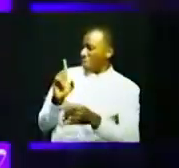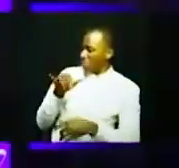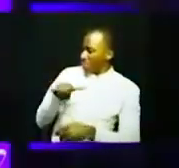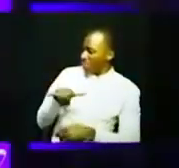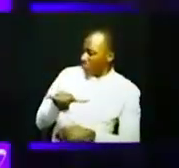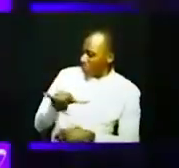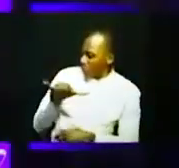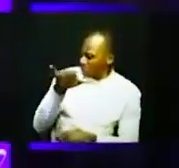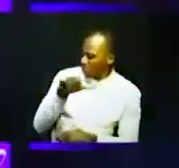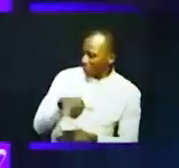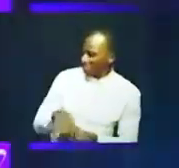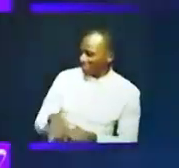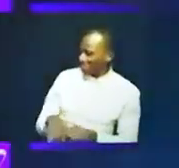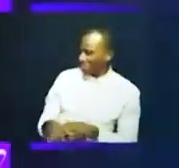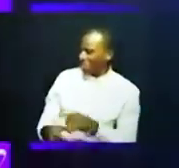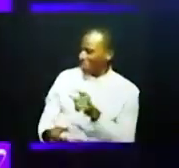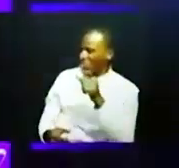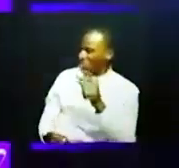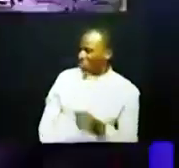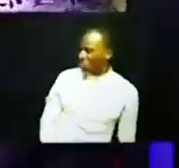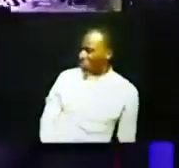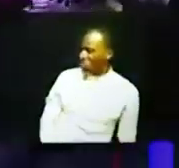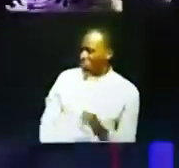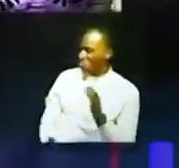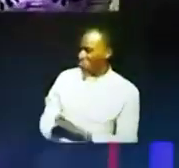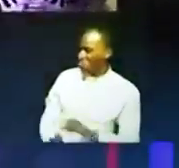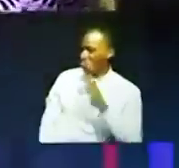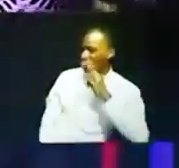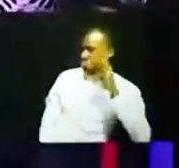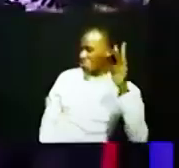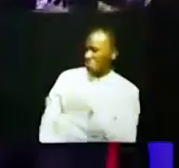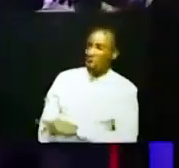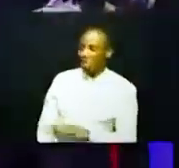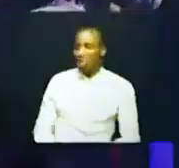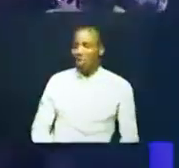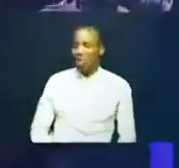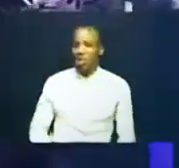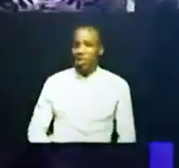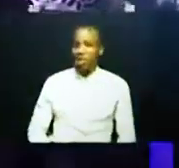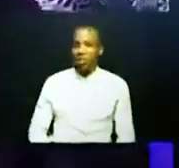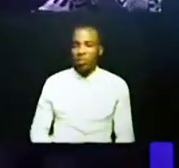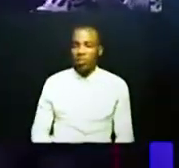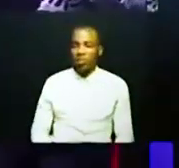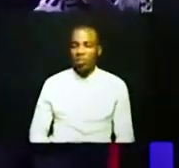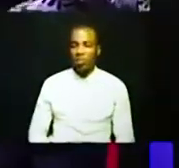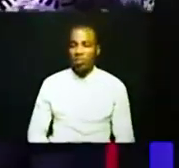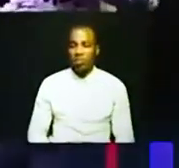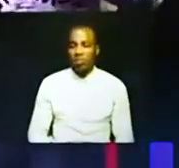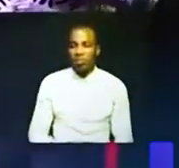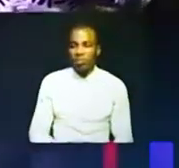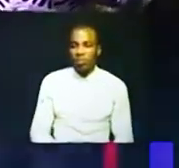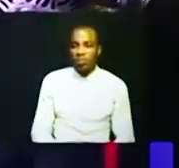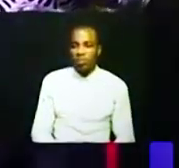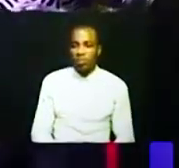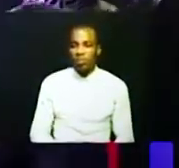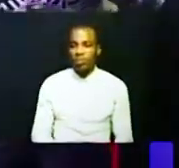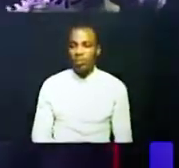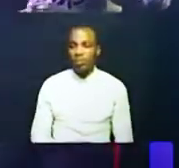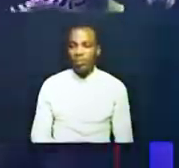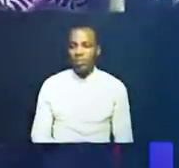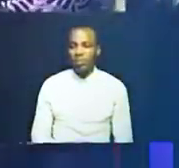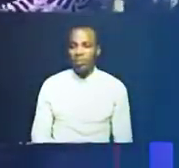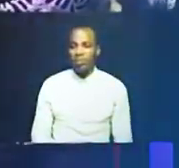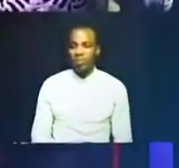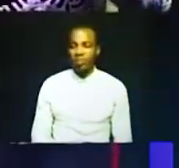life. This is ridiculous. Yeah, yeah, titi, hey. Yeah, nyin ni kura se, eh, ya de pa anasa di enyansan wum. Se, onu